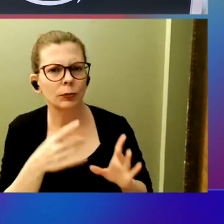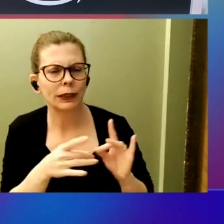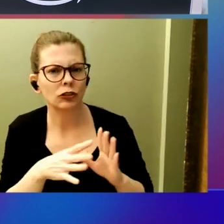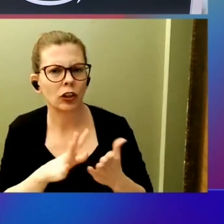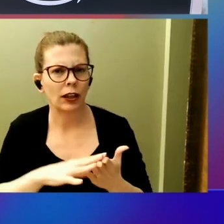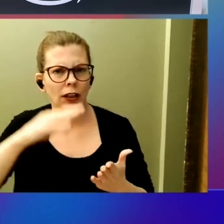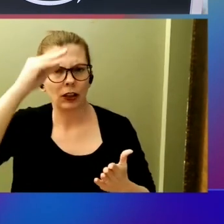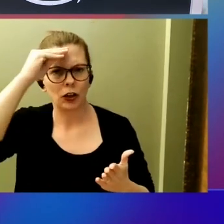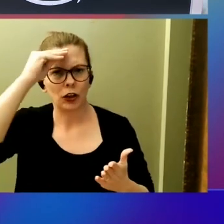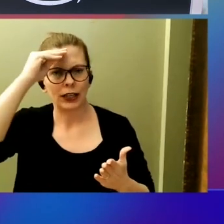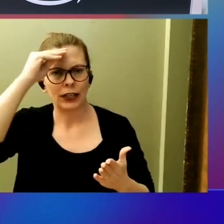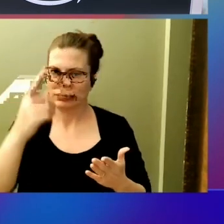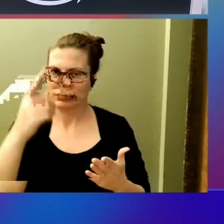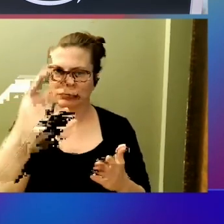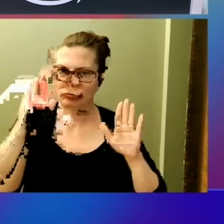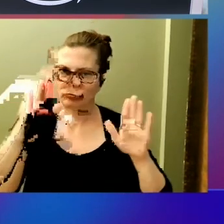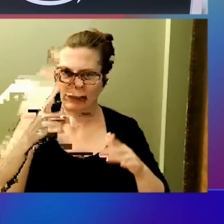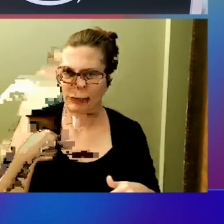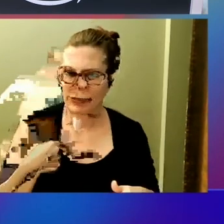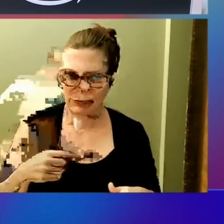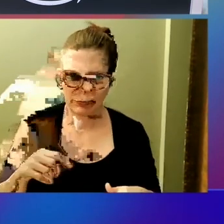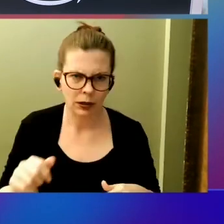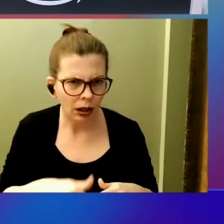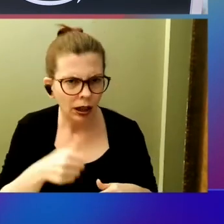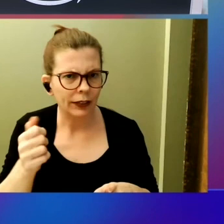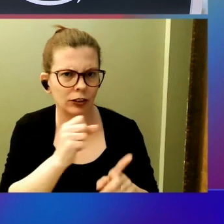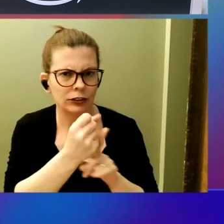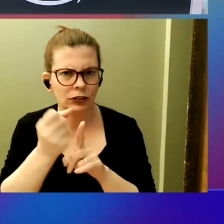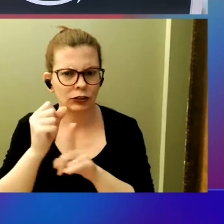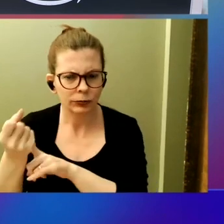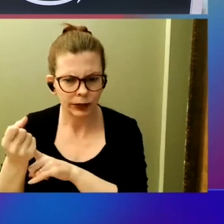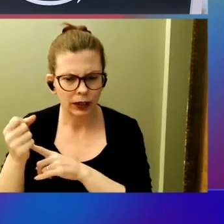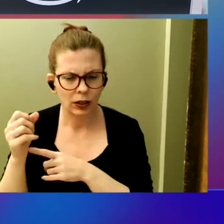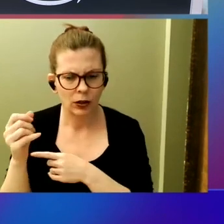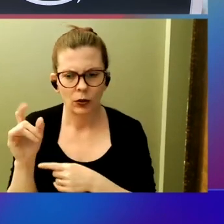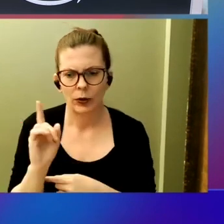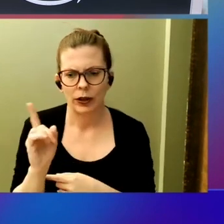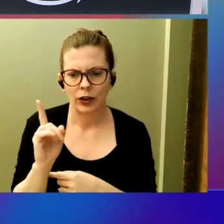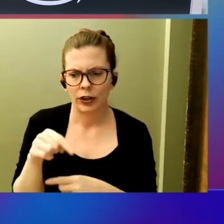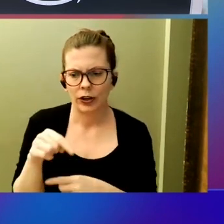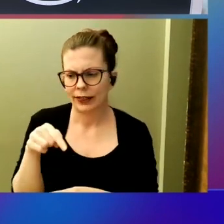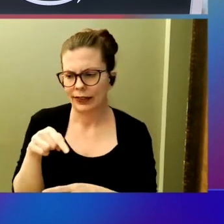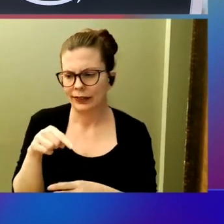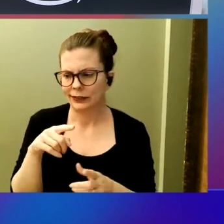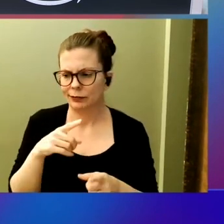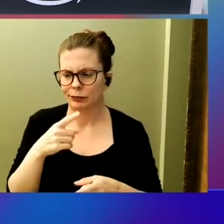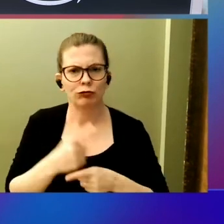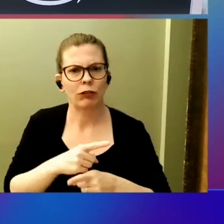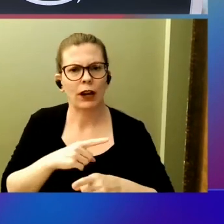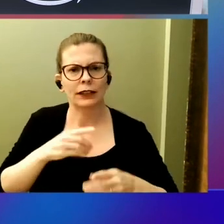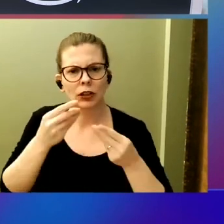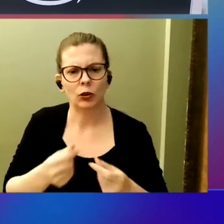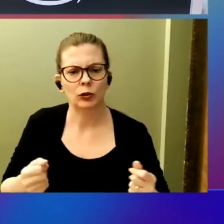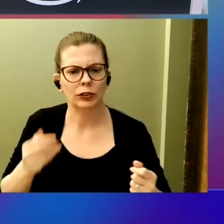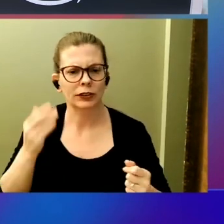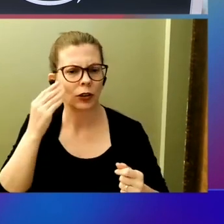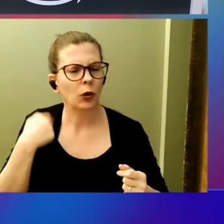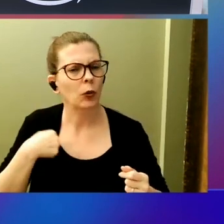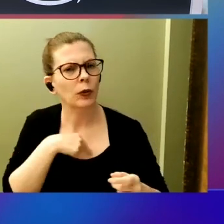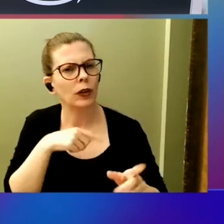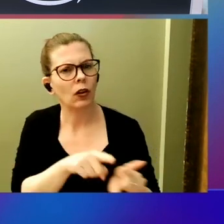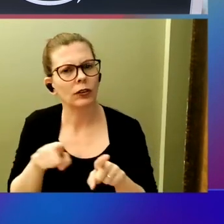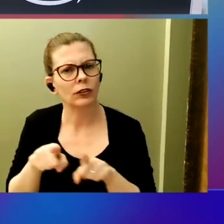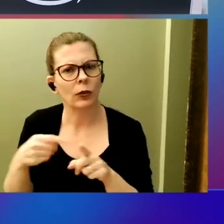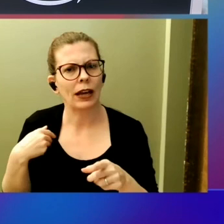but are there any other use cases where this could be the right solution? Because I know we also have the full-blown